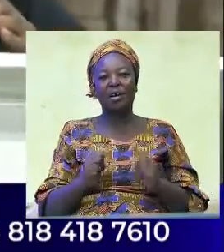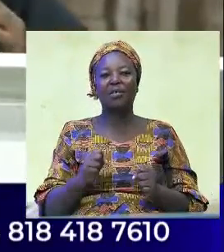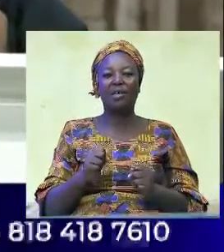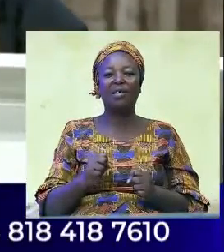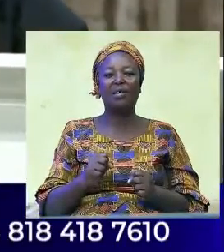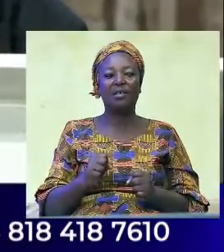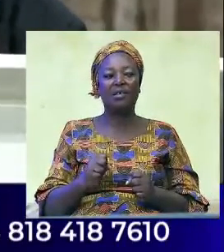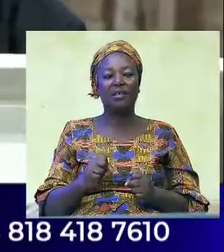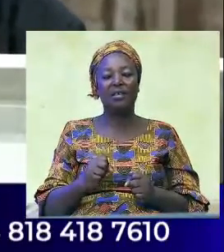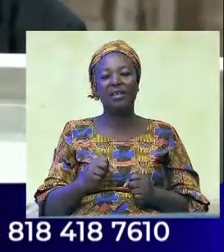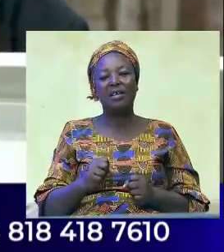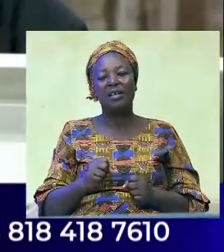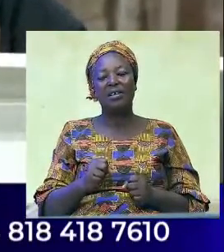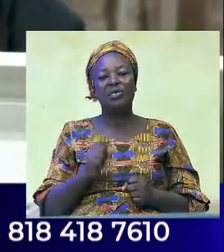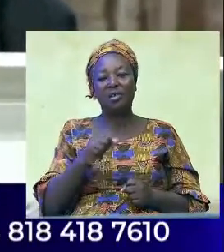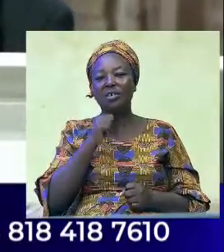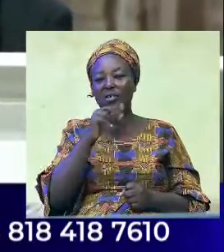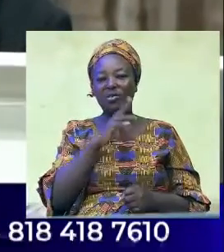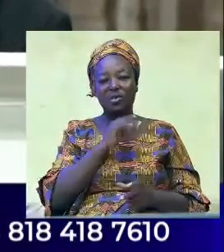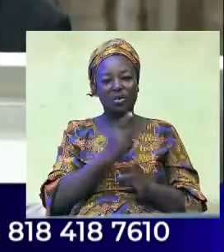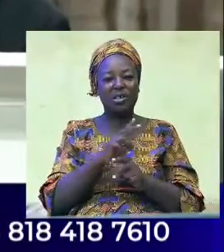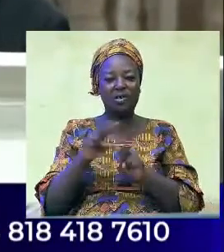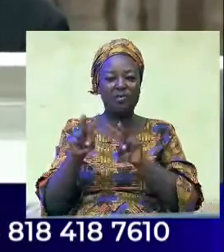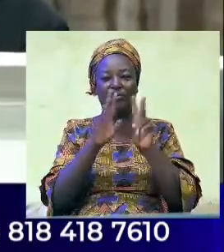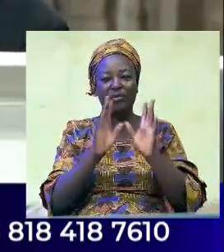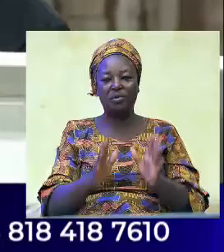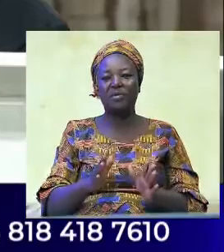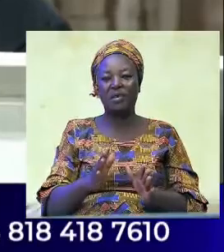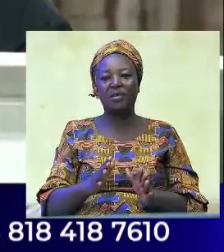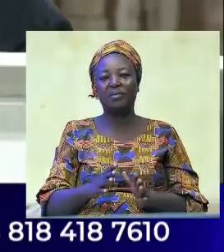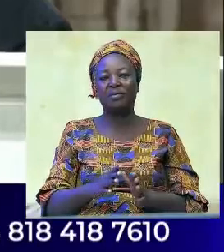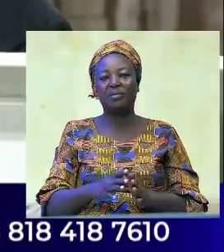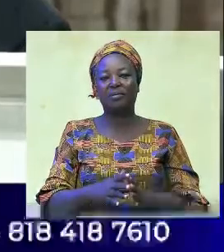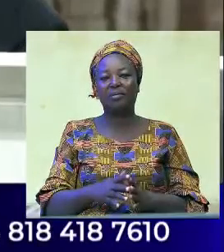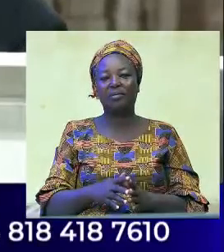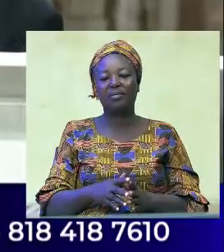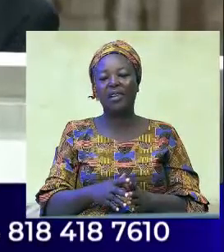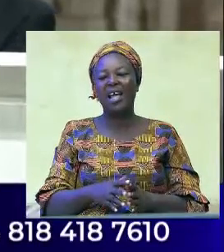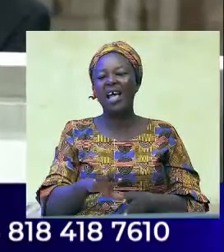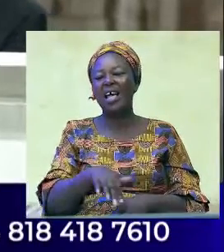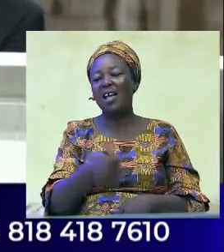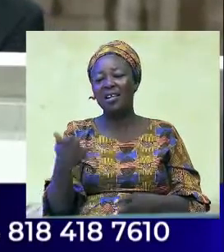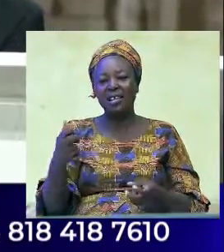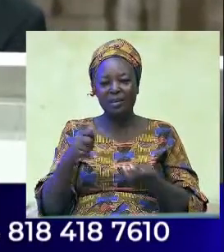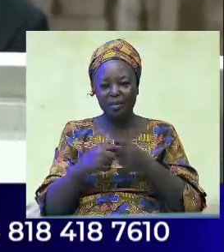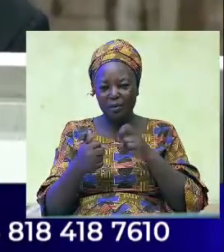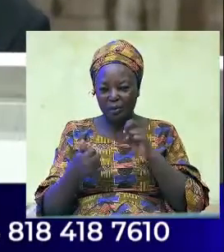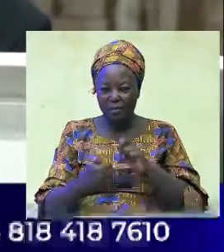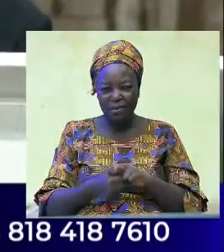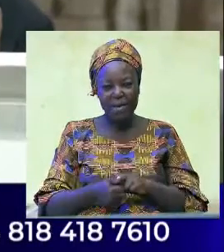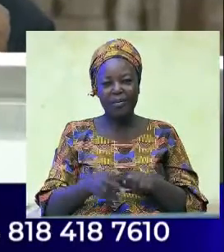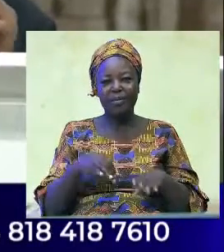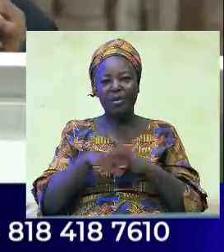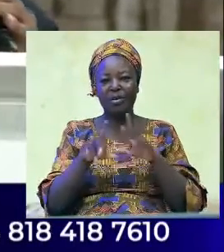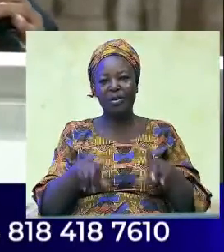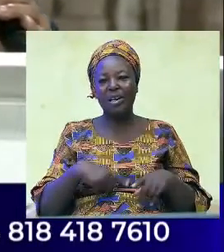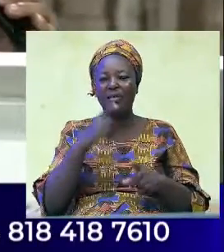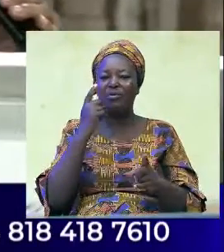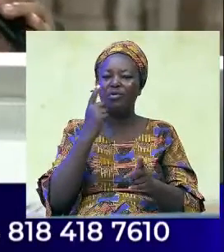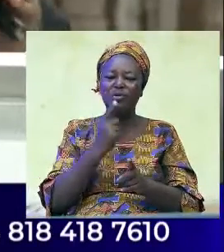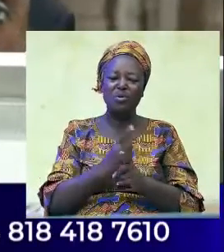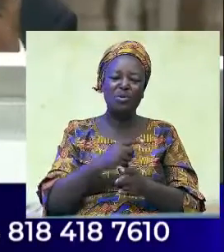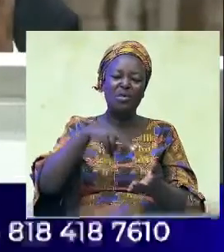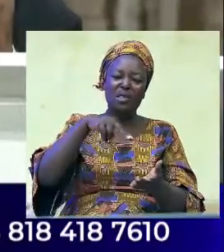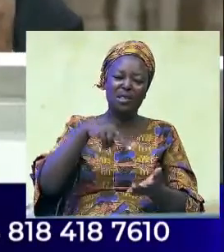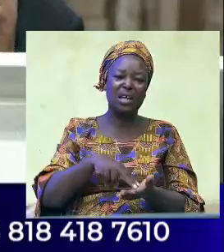The Lord has released his power. You are not a spectator. Are you struck by